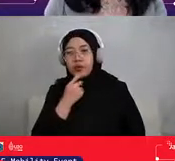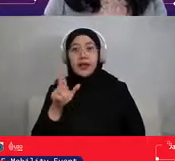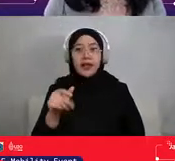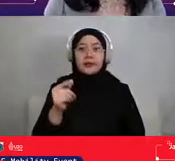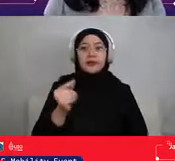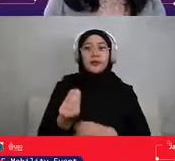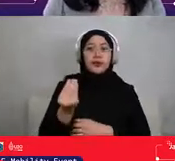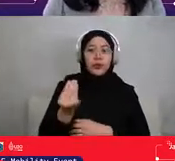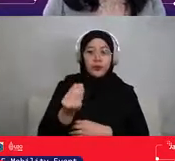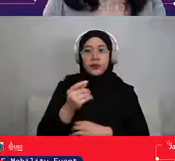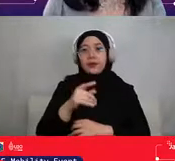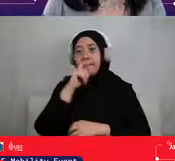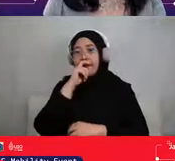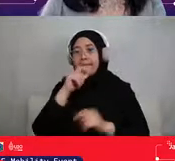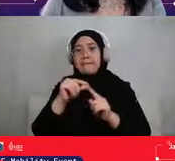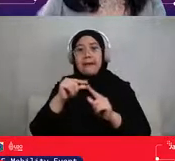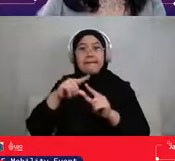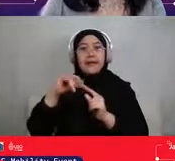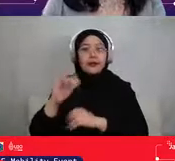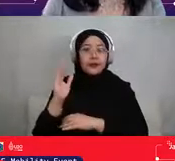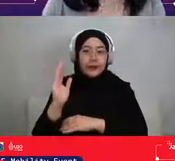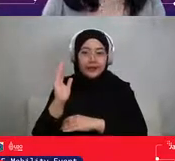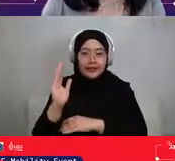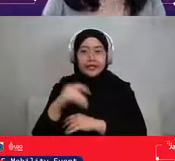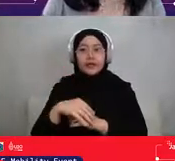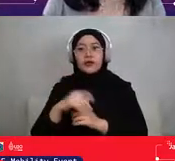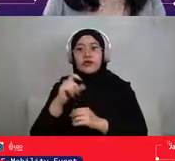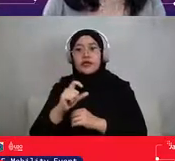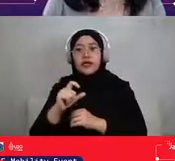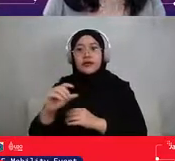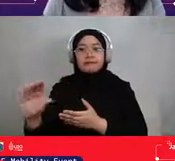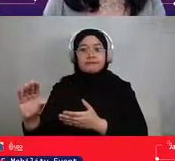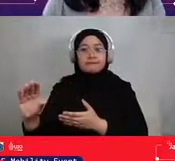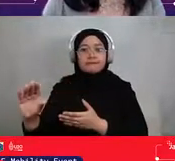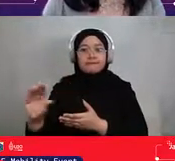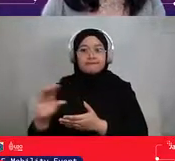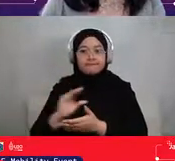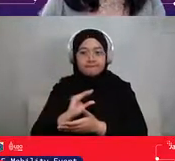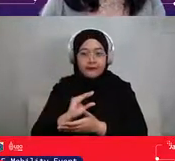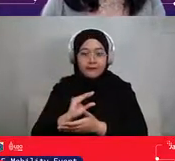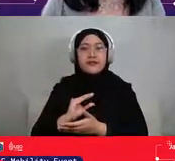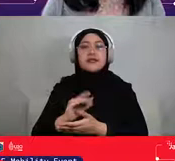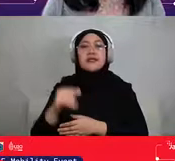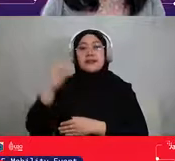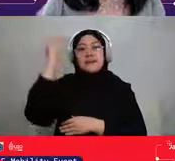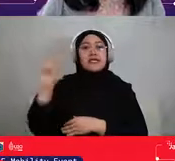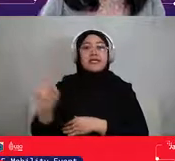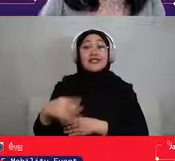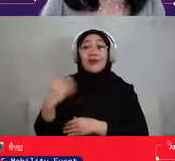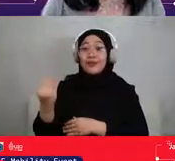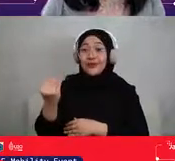e-bus procurement. And as we wait for the technical issues to be resolved.